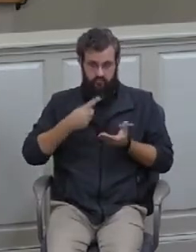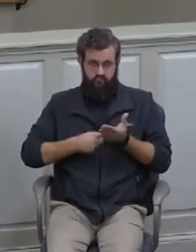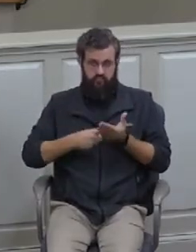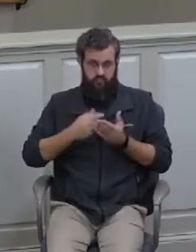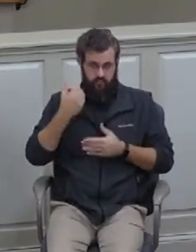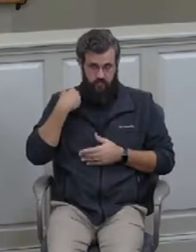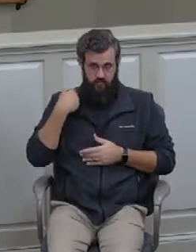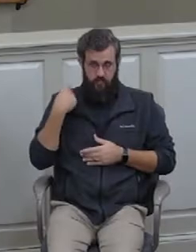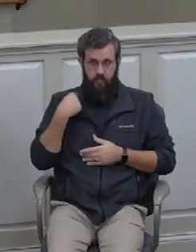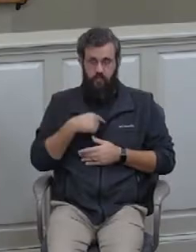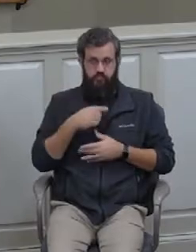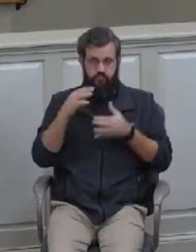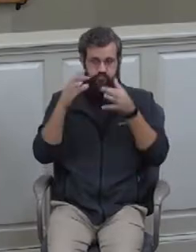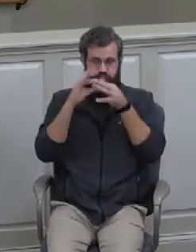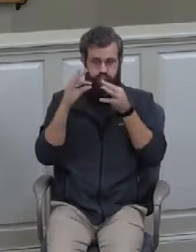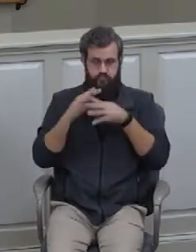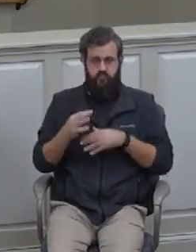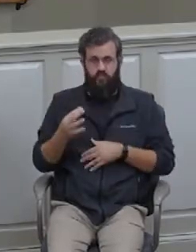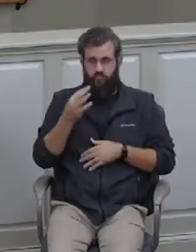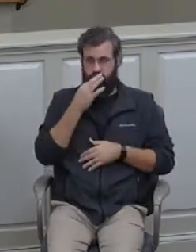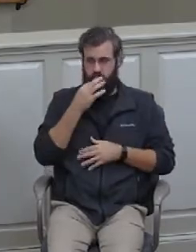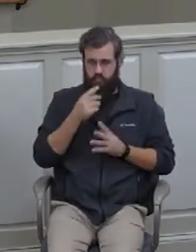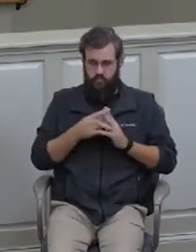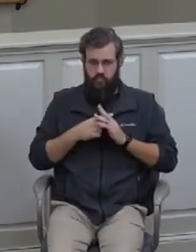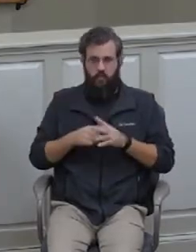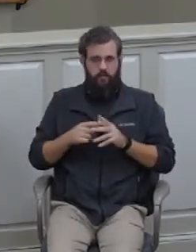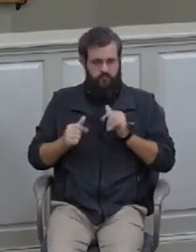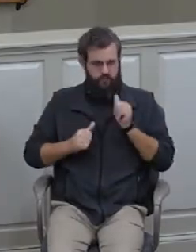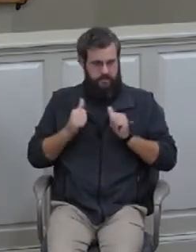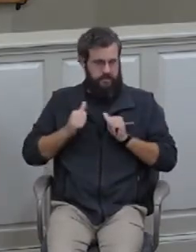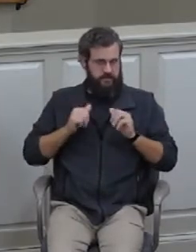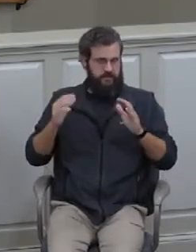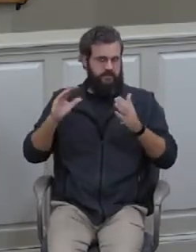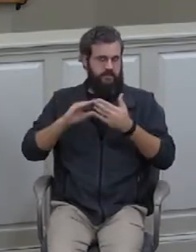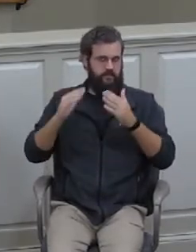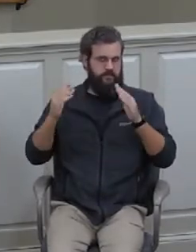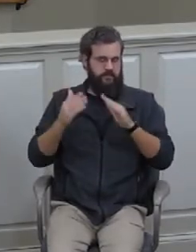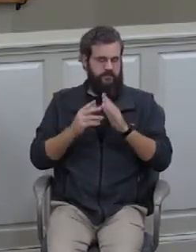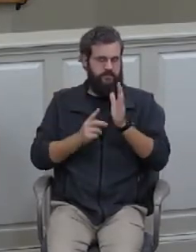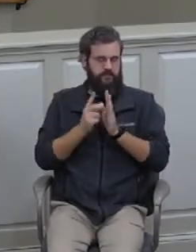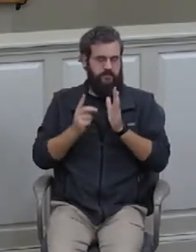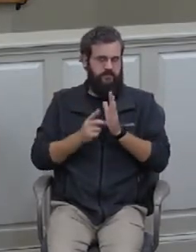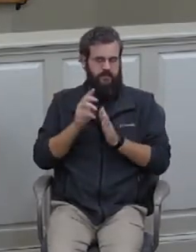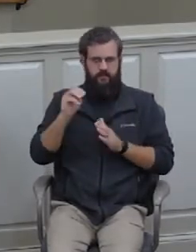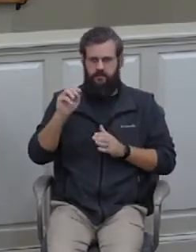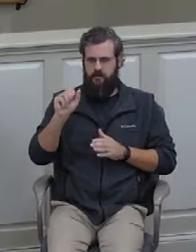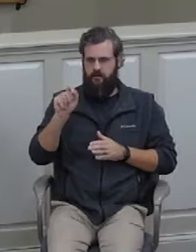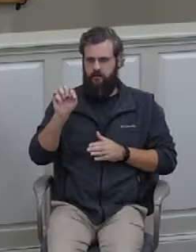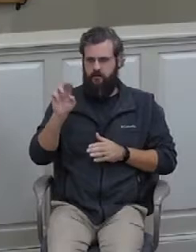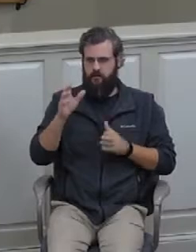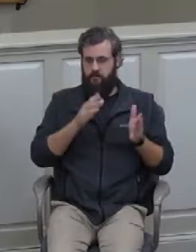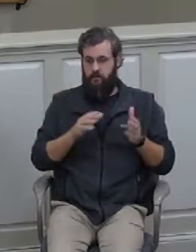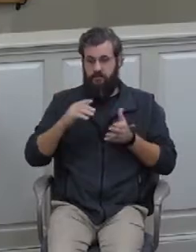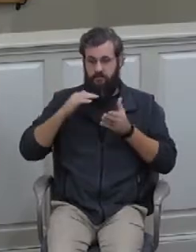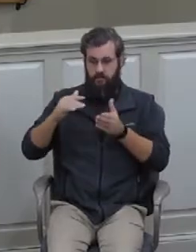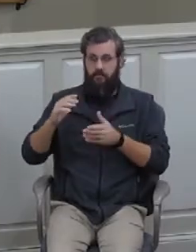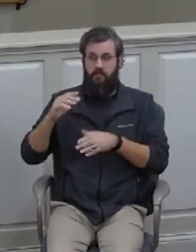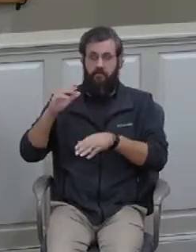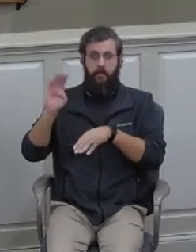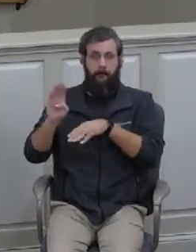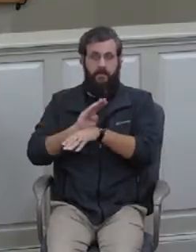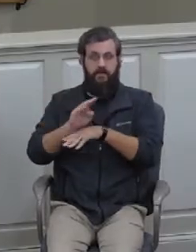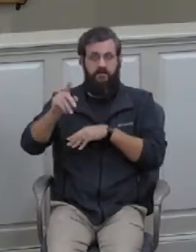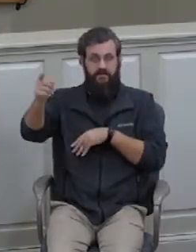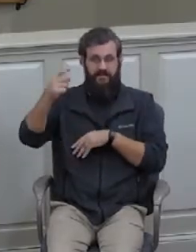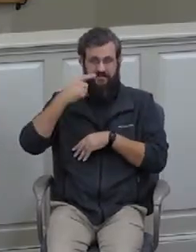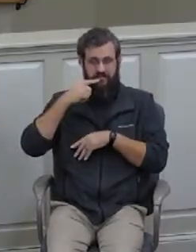previously, we've pointed out that we're about to embark upon a pretty aggressive downtown development master plan study, and our consultants in that process have suggested